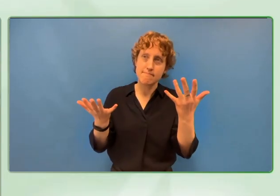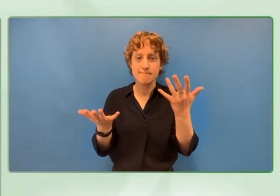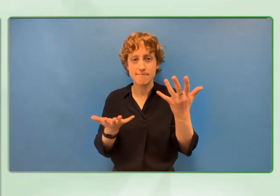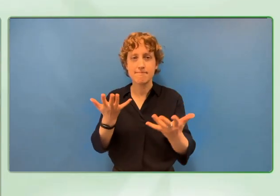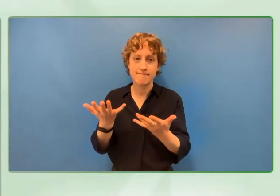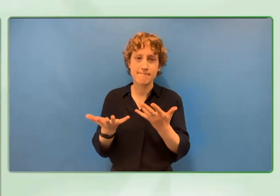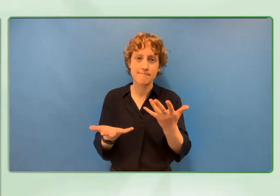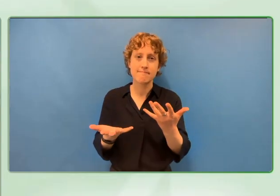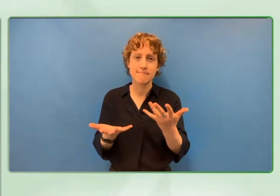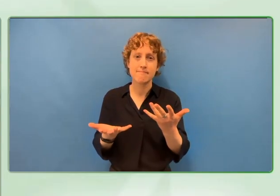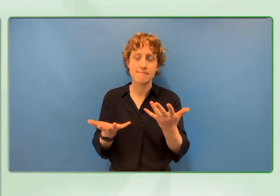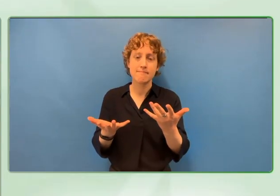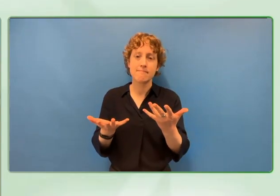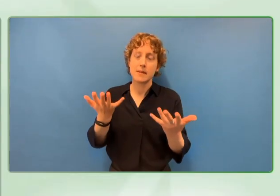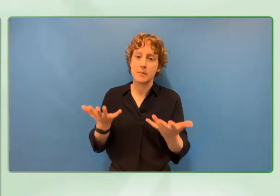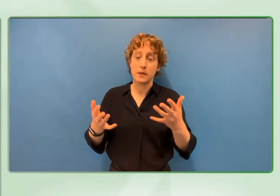screen addiction, or